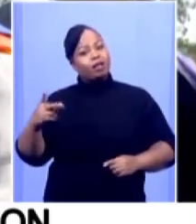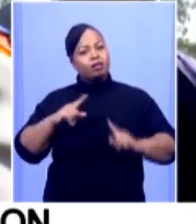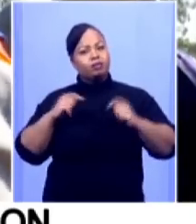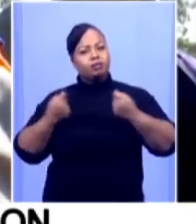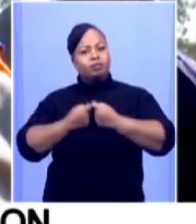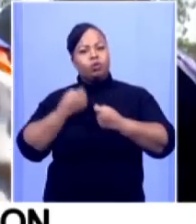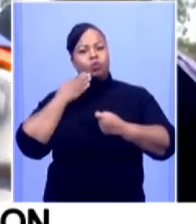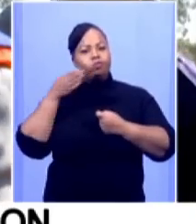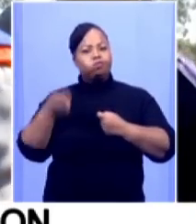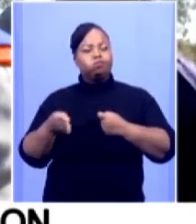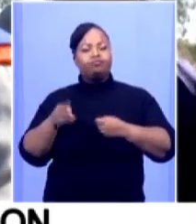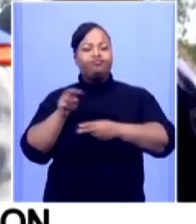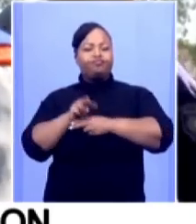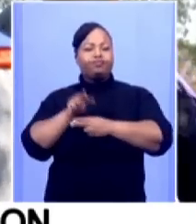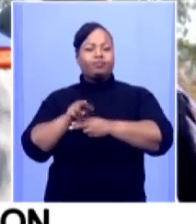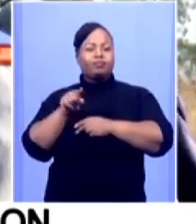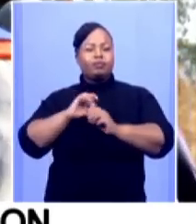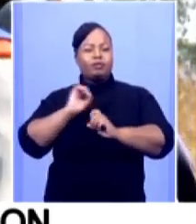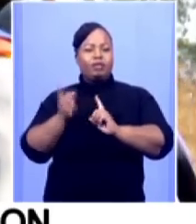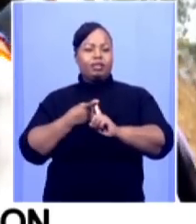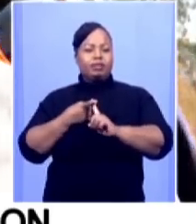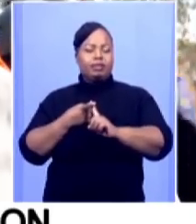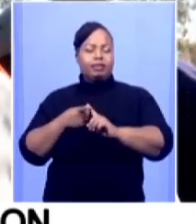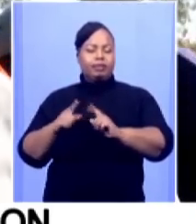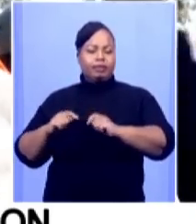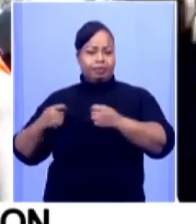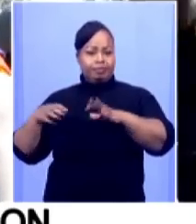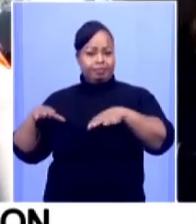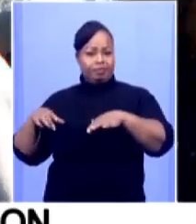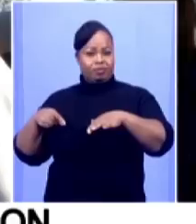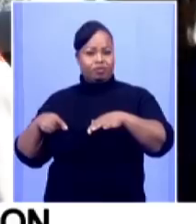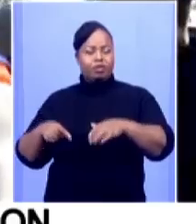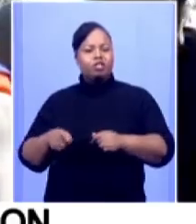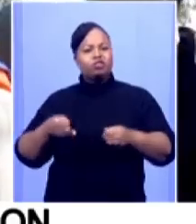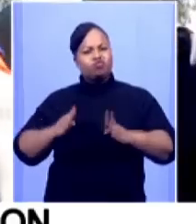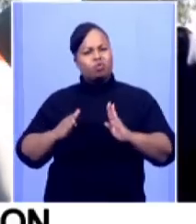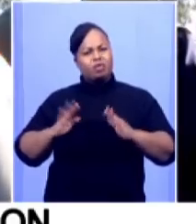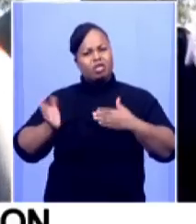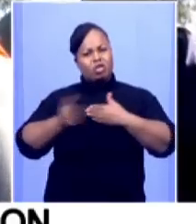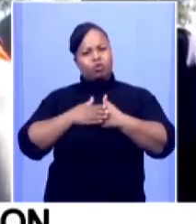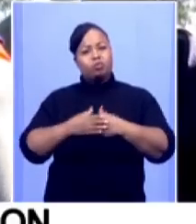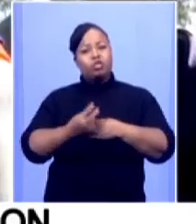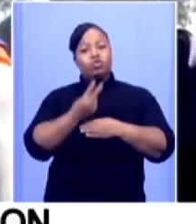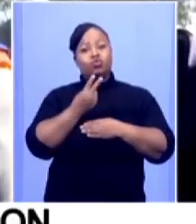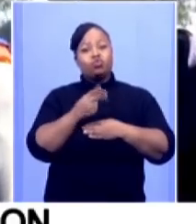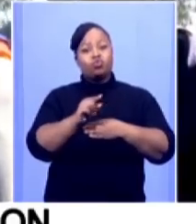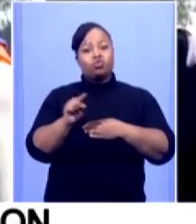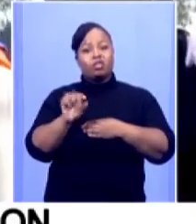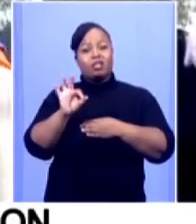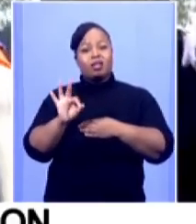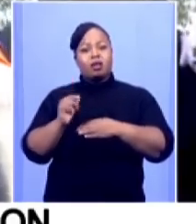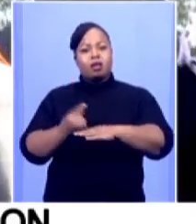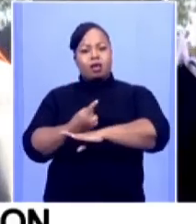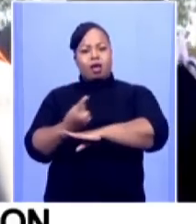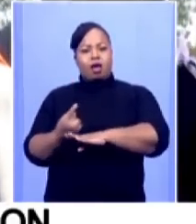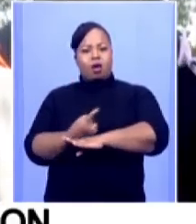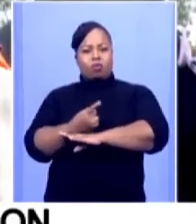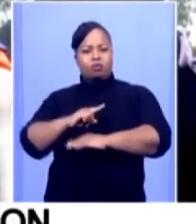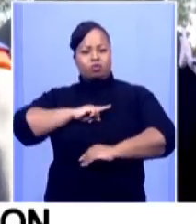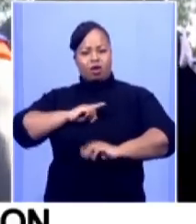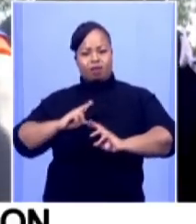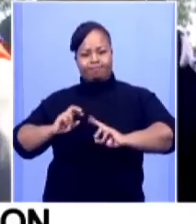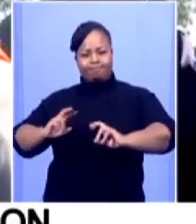is monitoring this accident scene, and the road might be closed for the coming 2 to 3 hours while we allow investigations